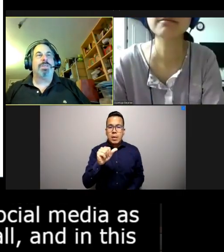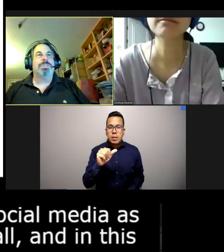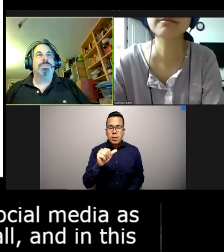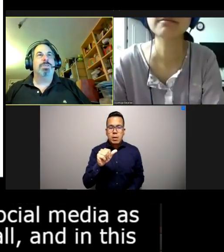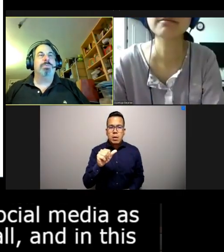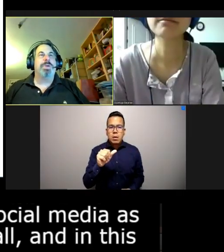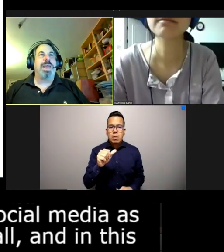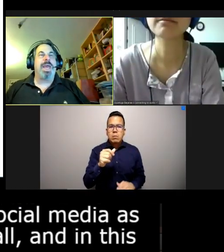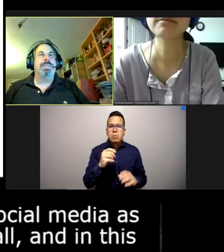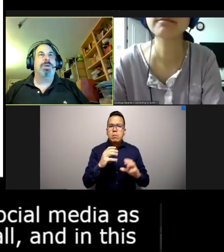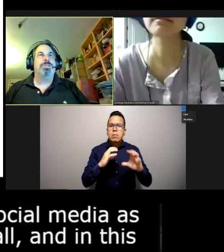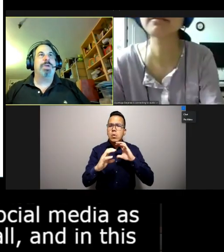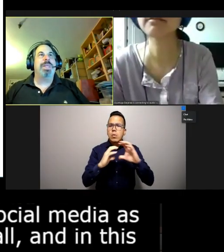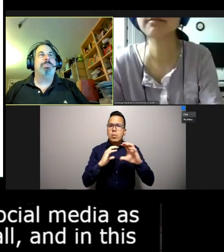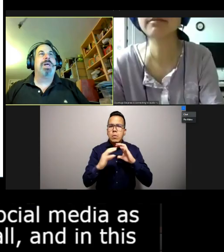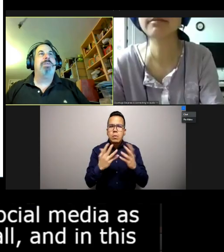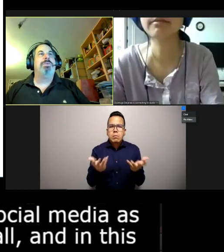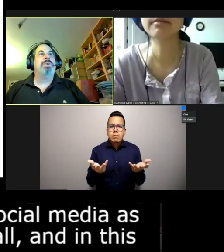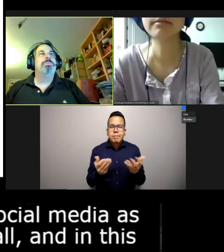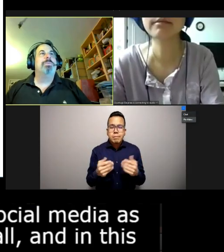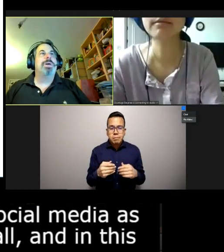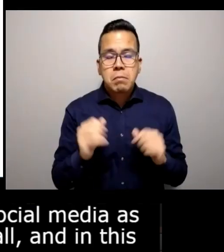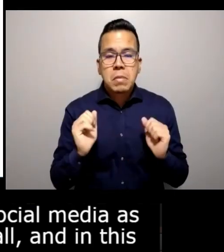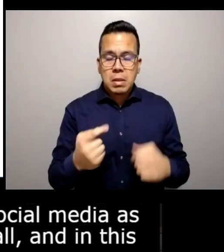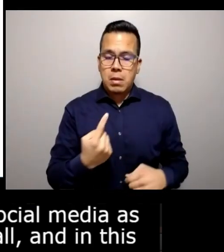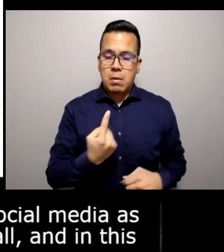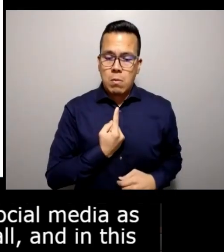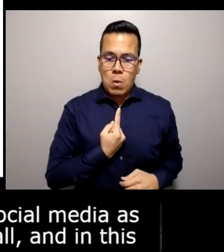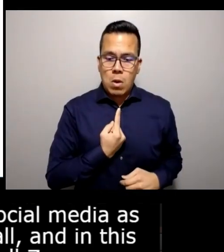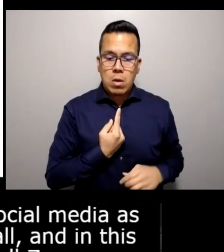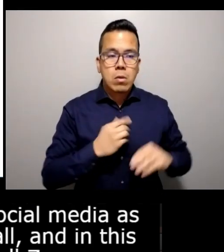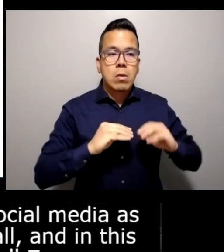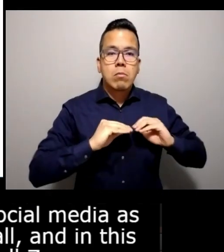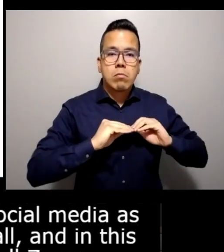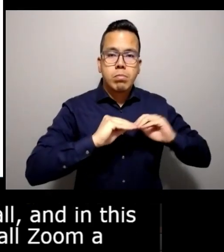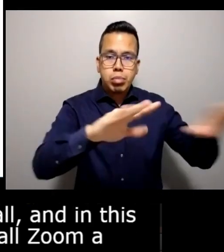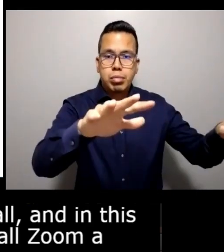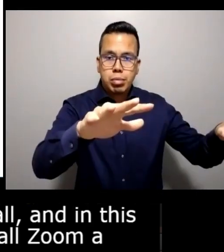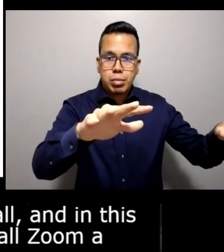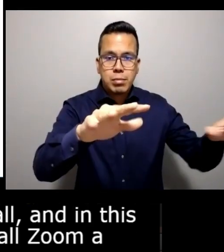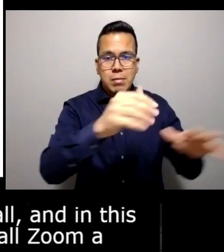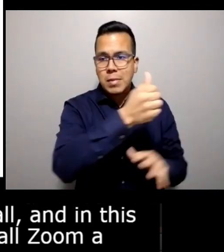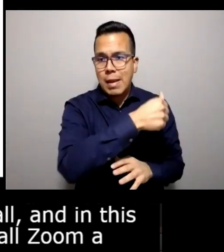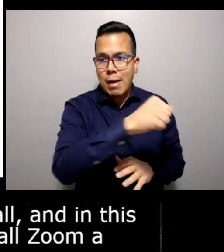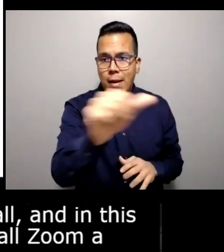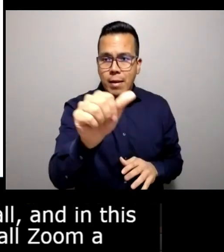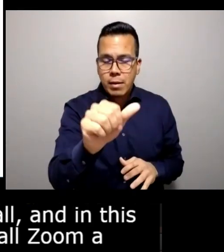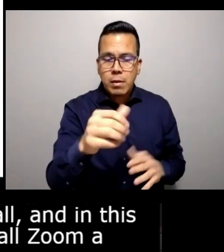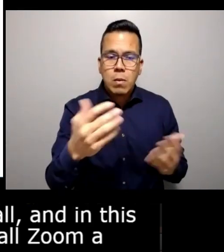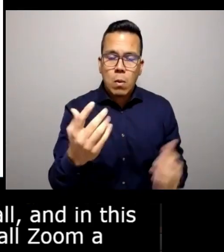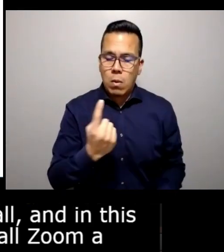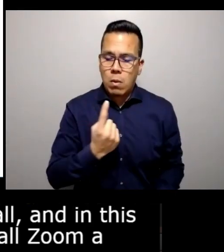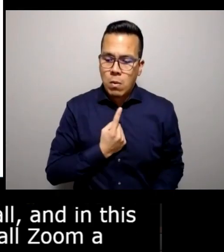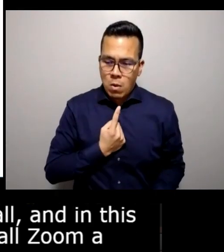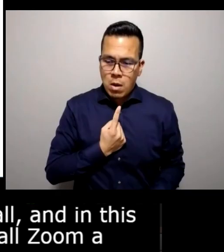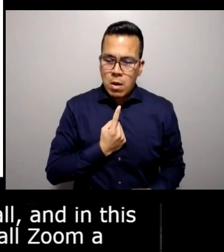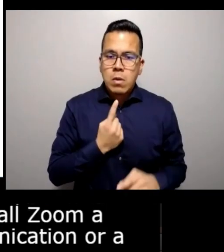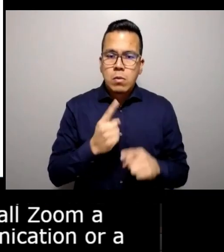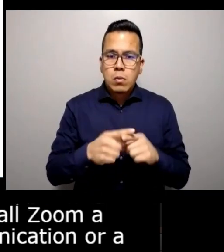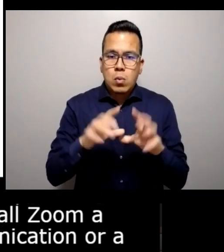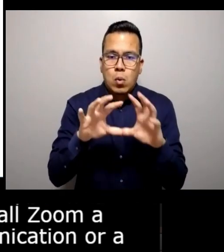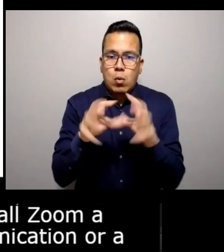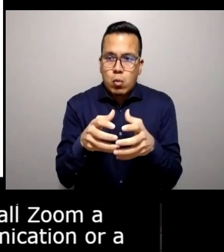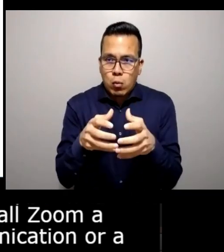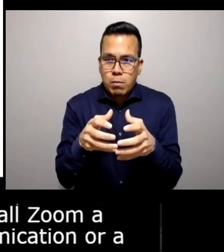not call Zoom a social media platform, but this is a one-to-all communication, or a one-to-some, since you did have